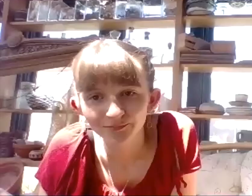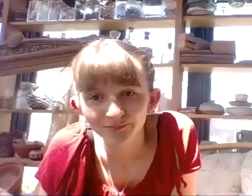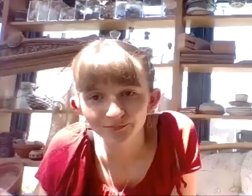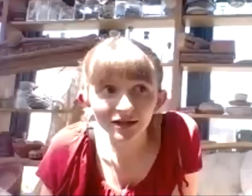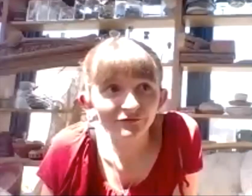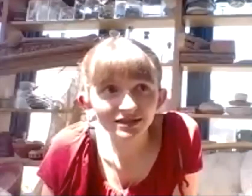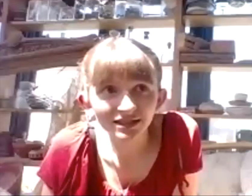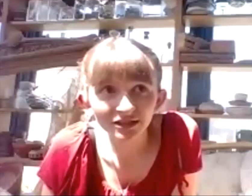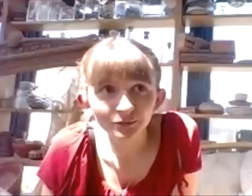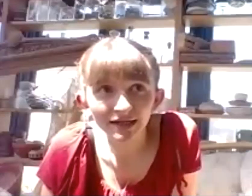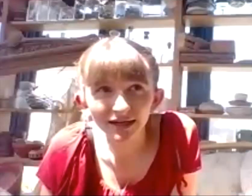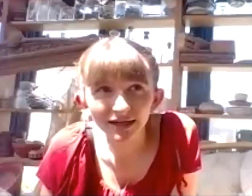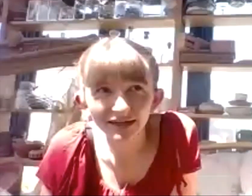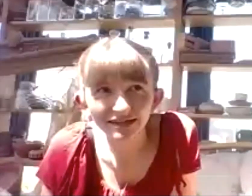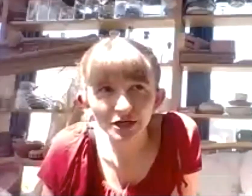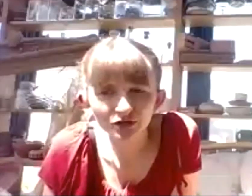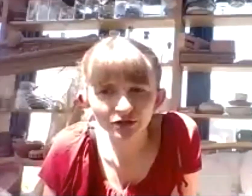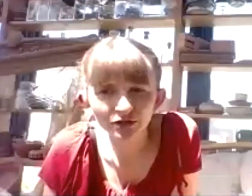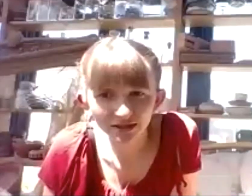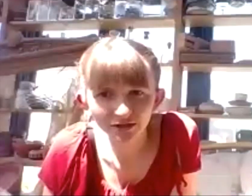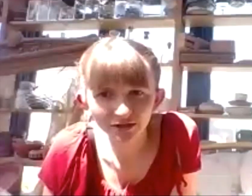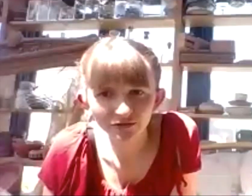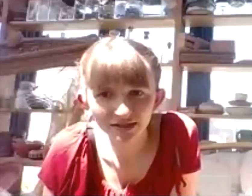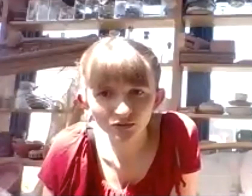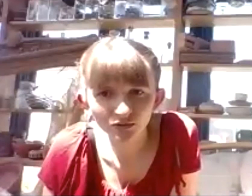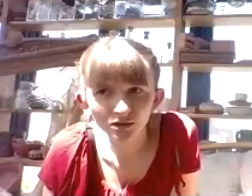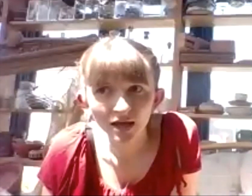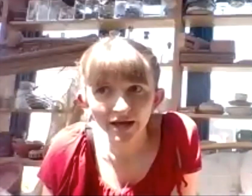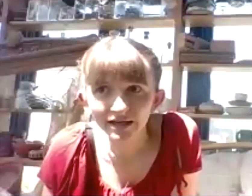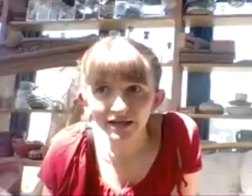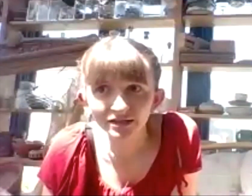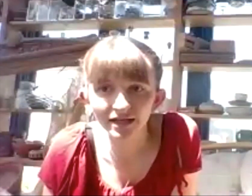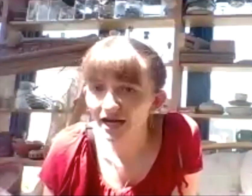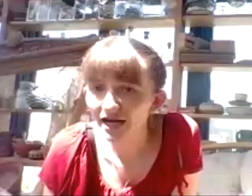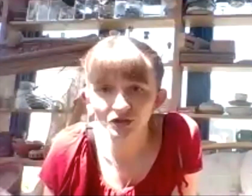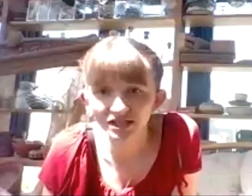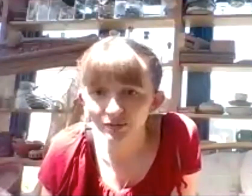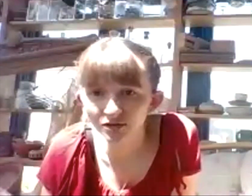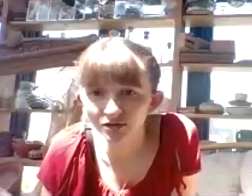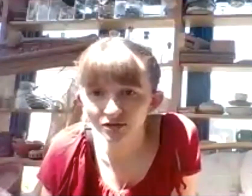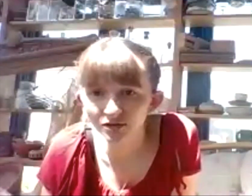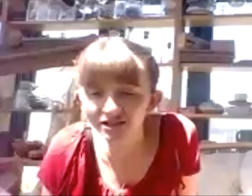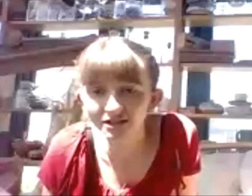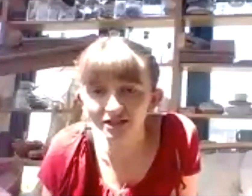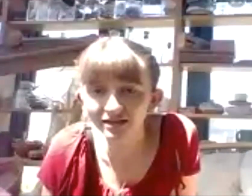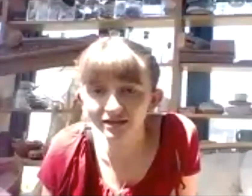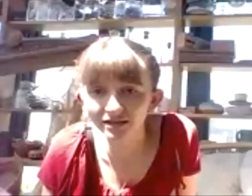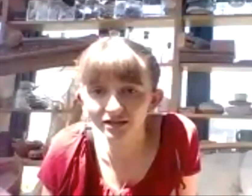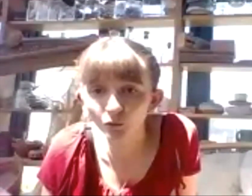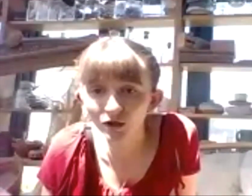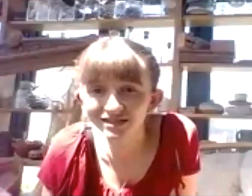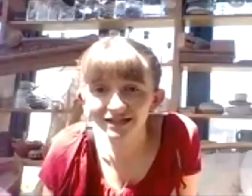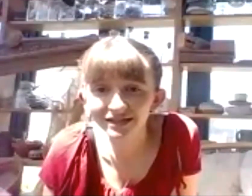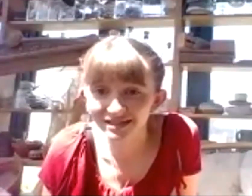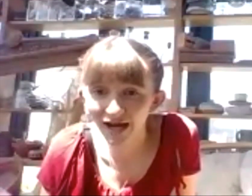I volunteered I think my junior and senior year of high school, and then I've just been doing the research and